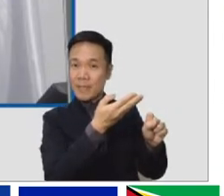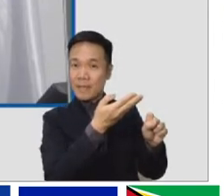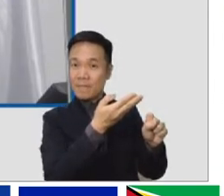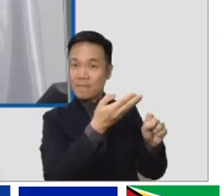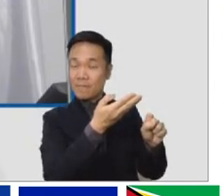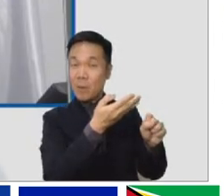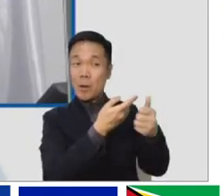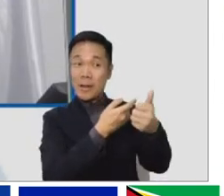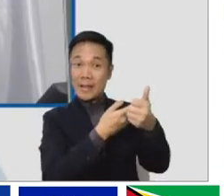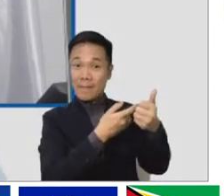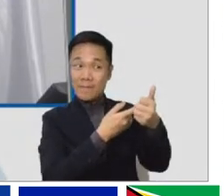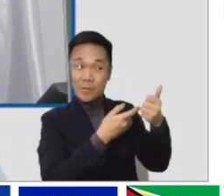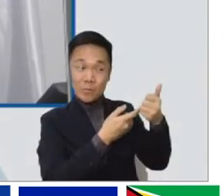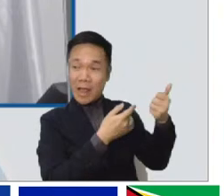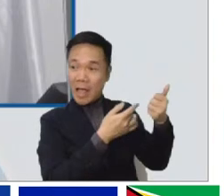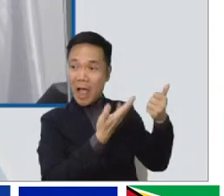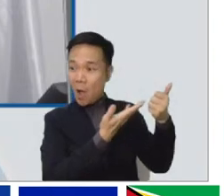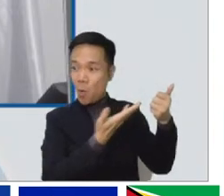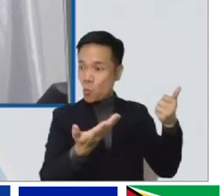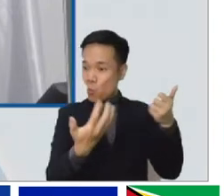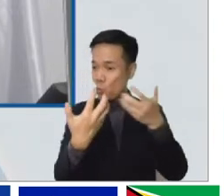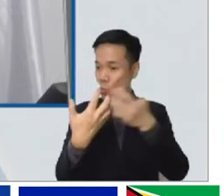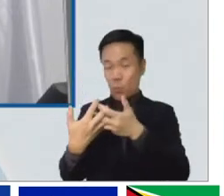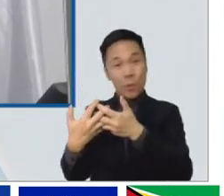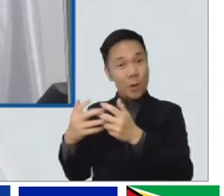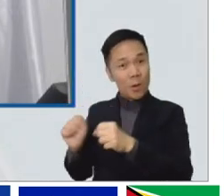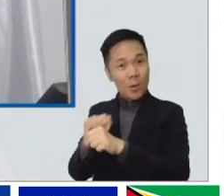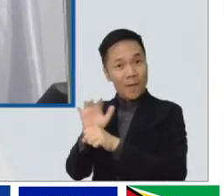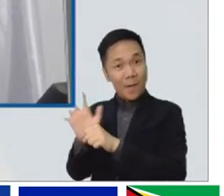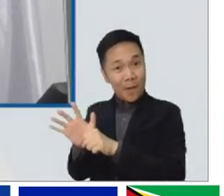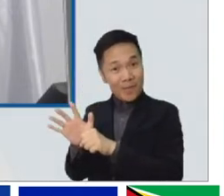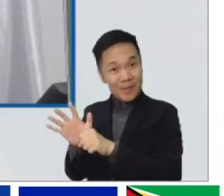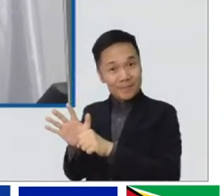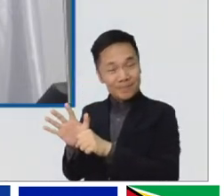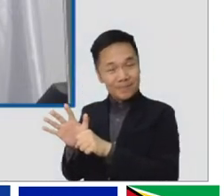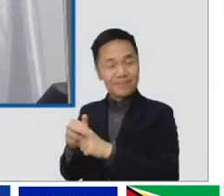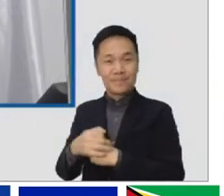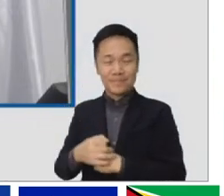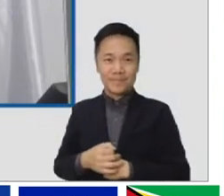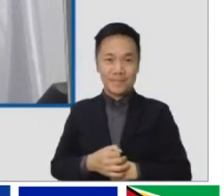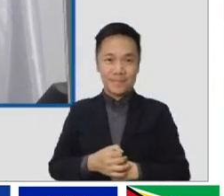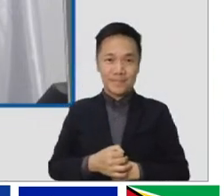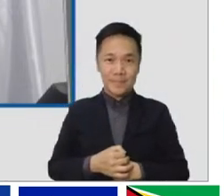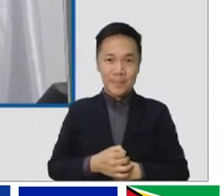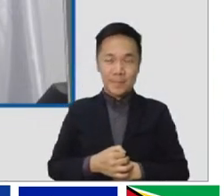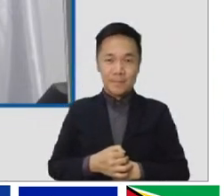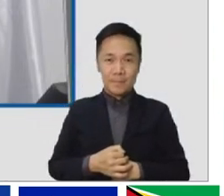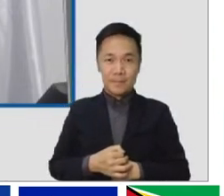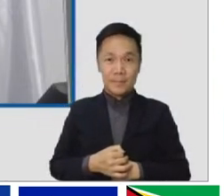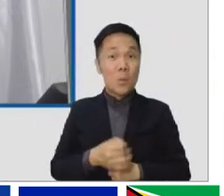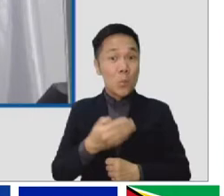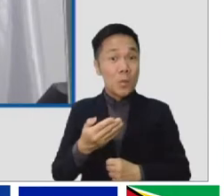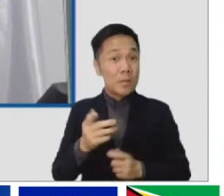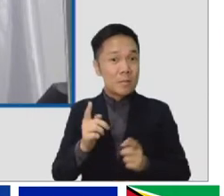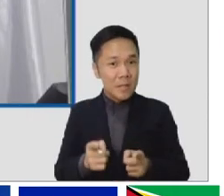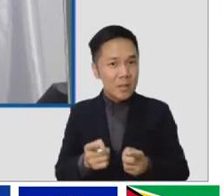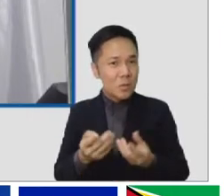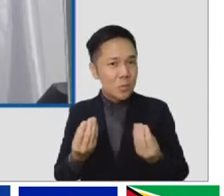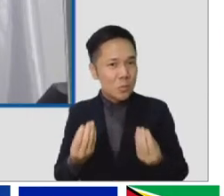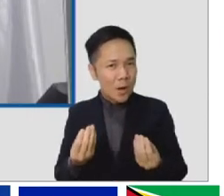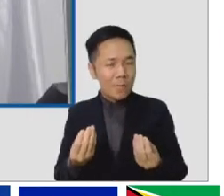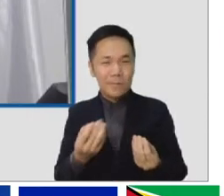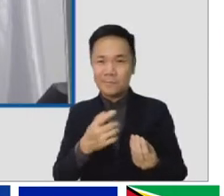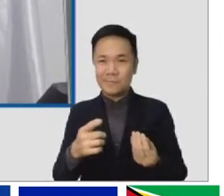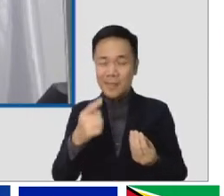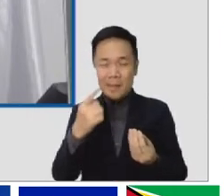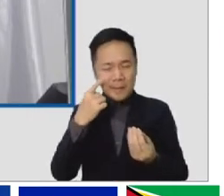COVID from our body as well. We need to just conduct some sort of comprehensive risk prevention plan